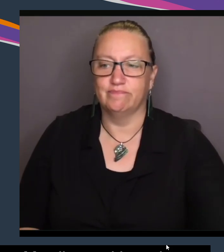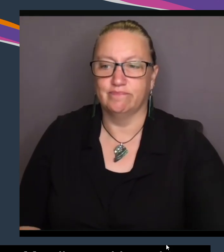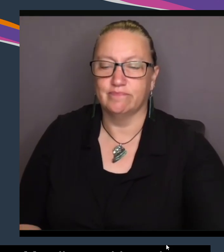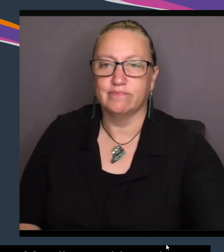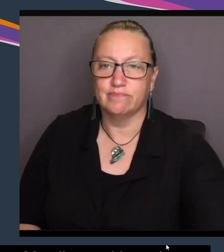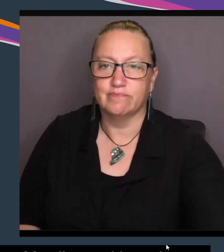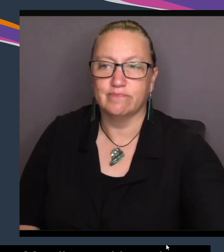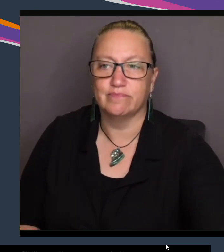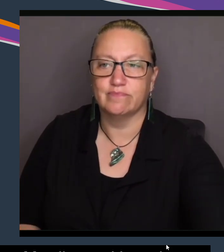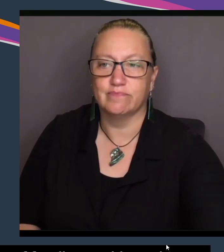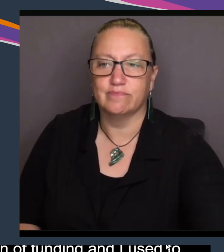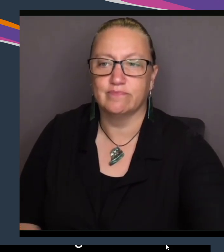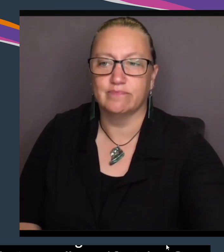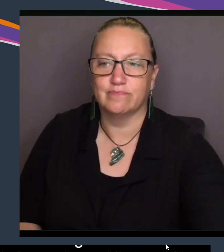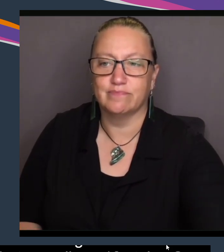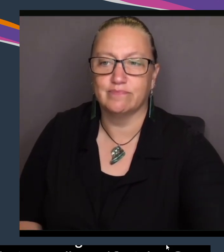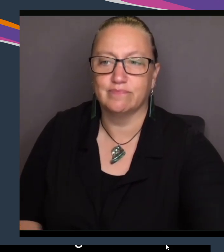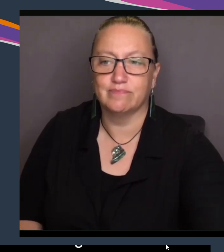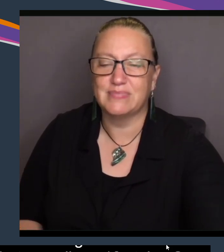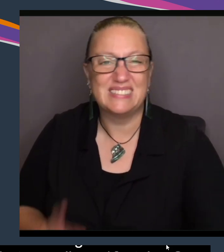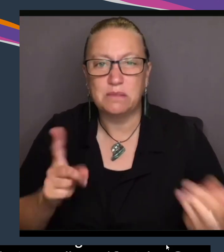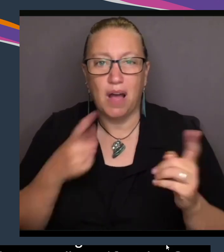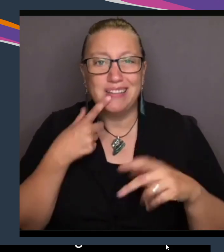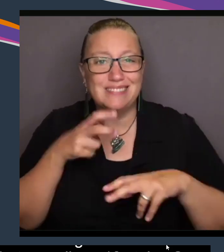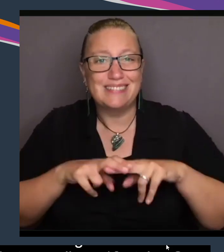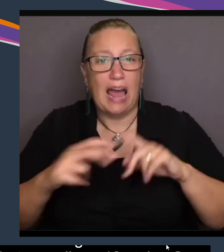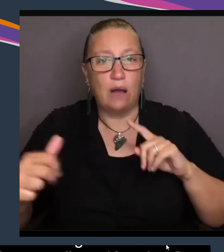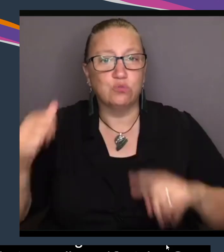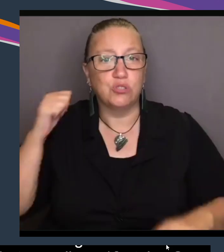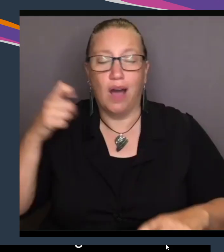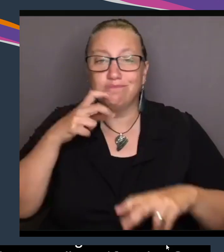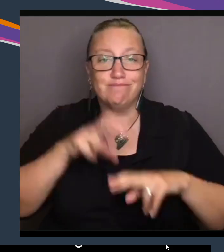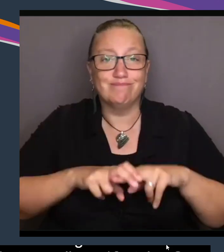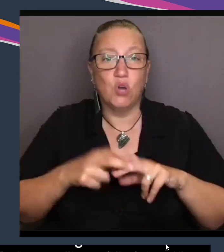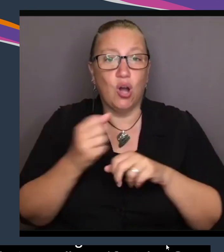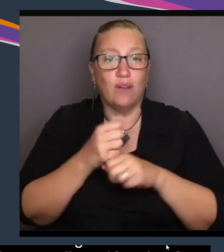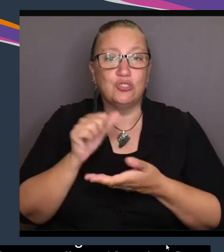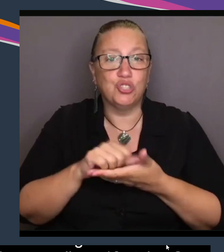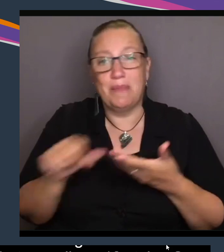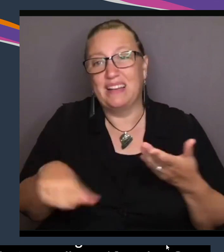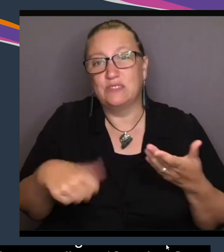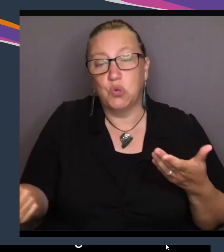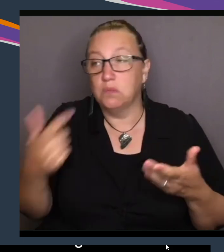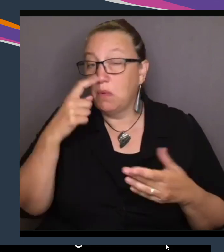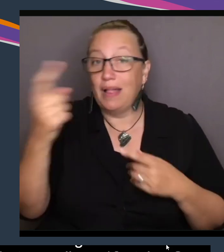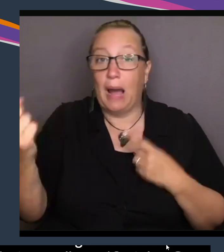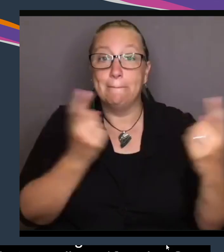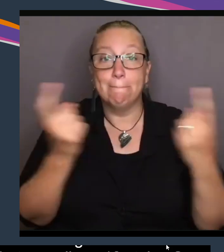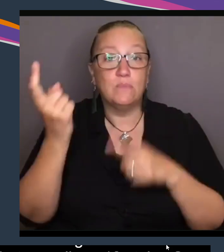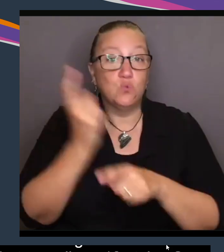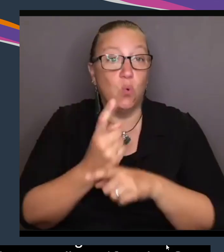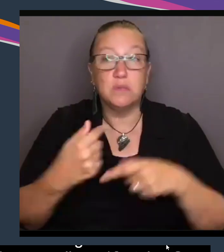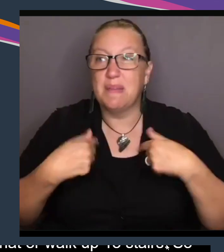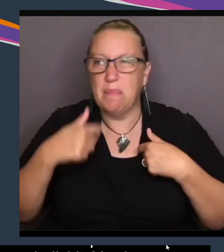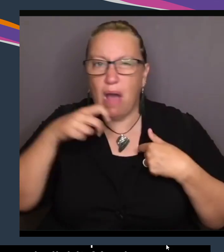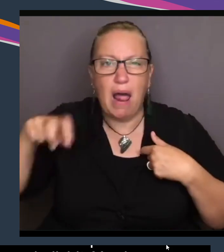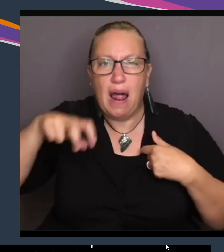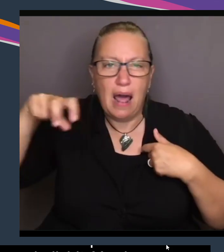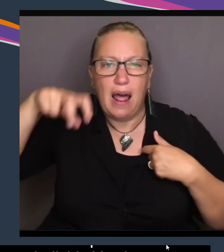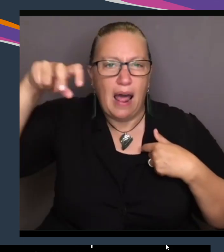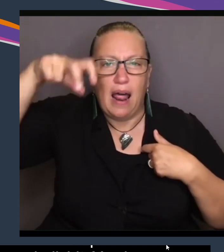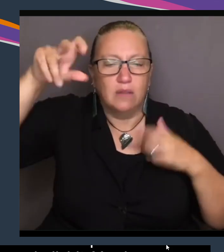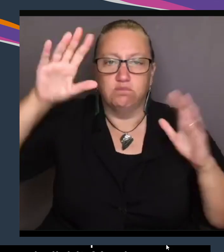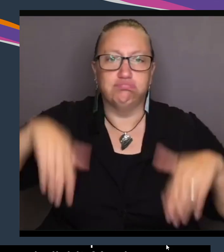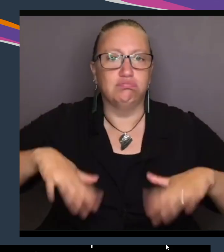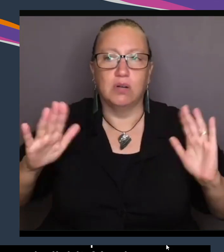So I sometimes I just used to sit outside at the coffee shop next door and people could come and meet me there, better than going